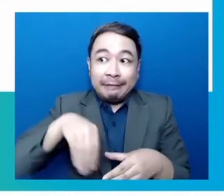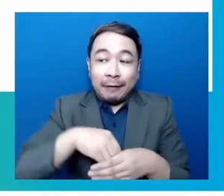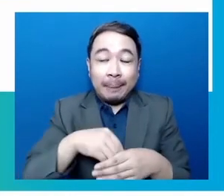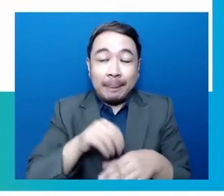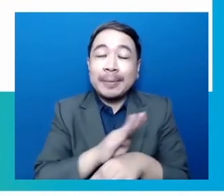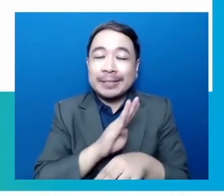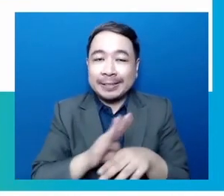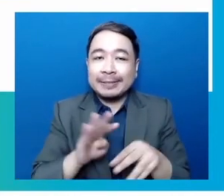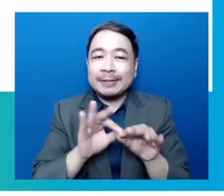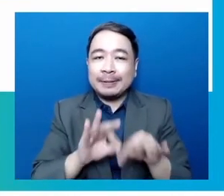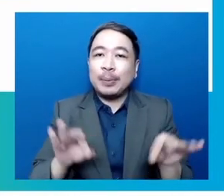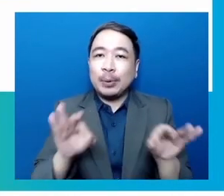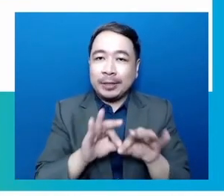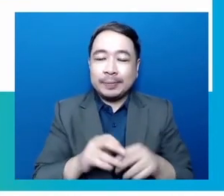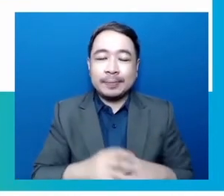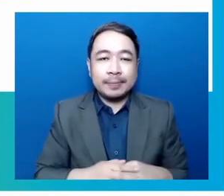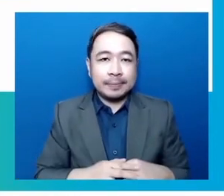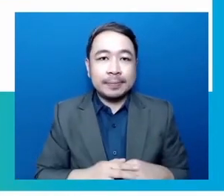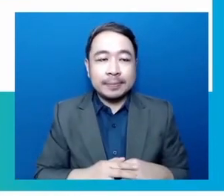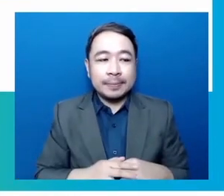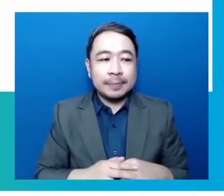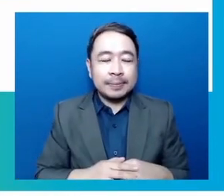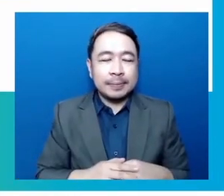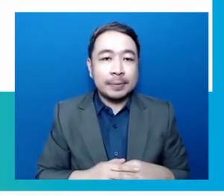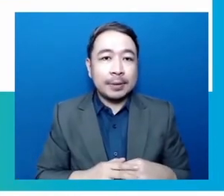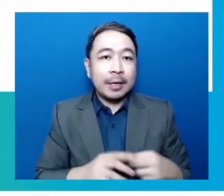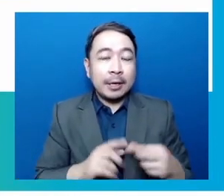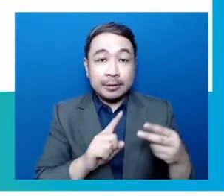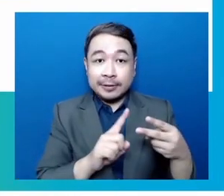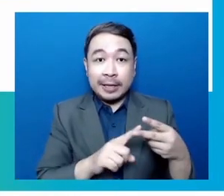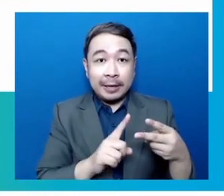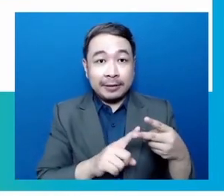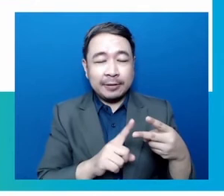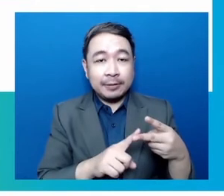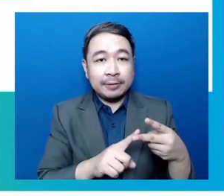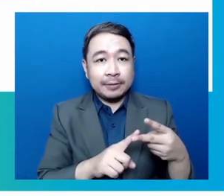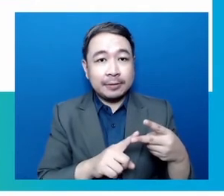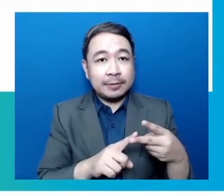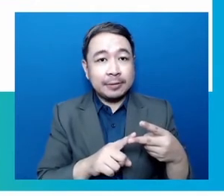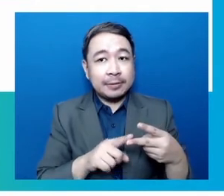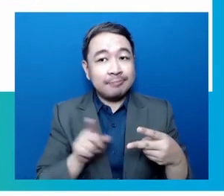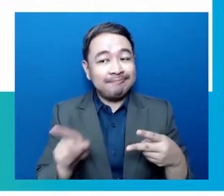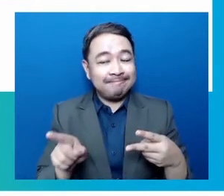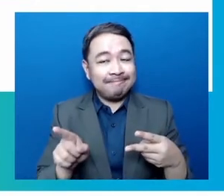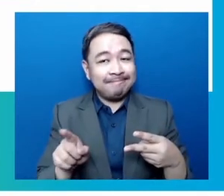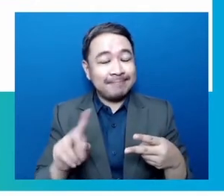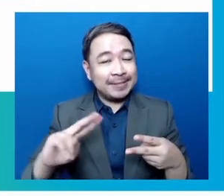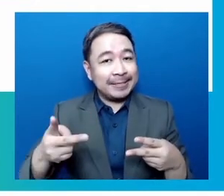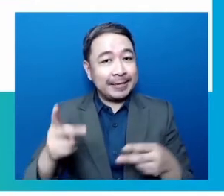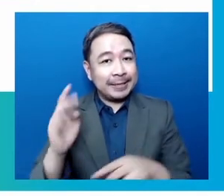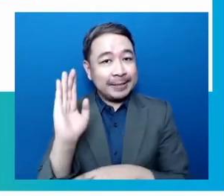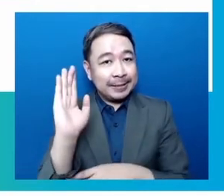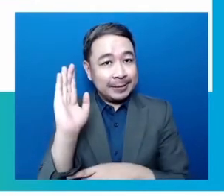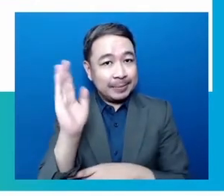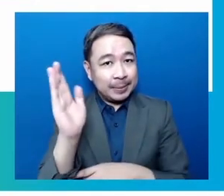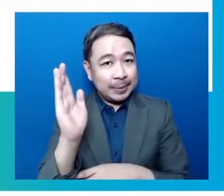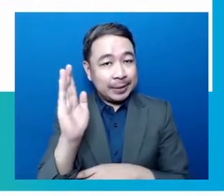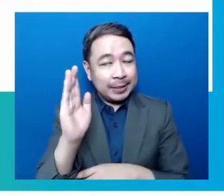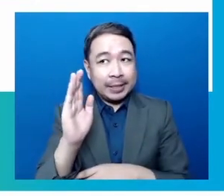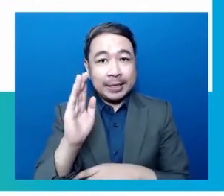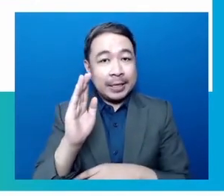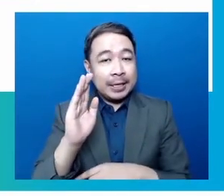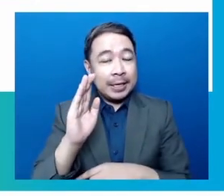Second, I think the things we heard just now about geothermal